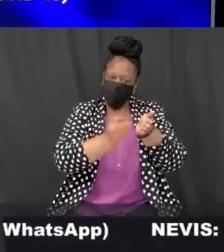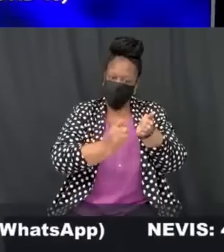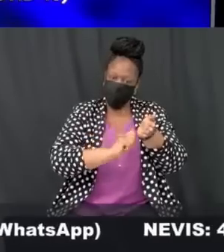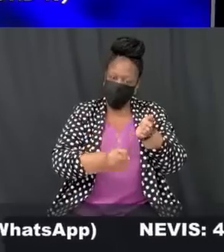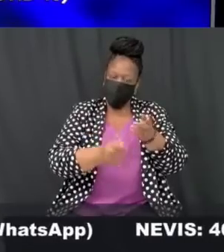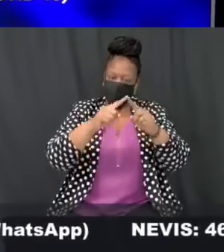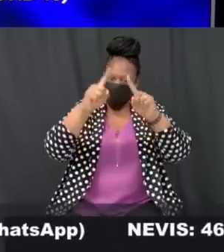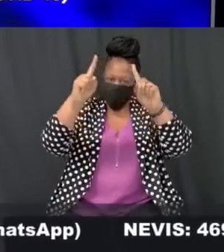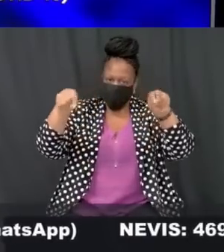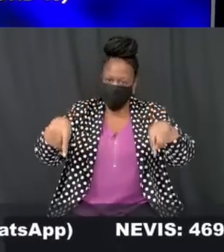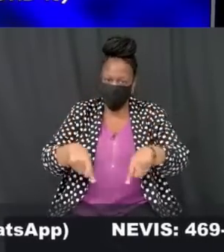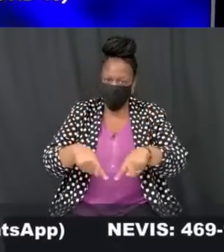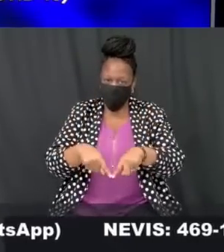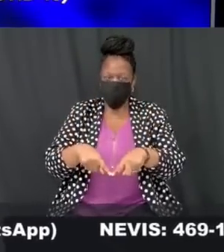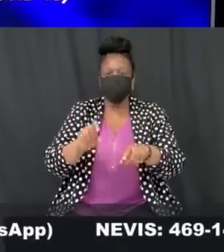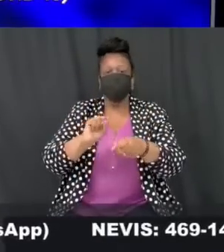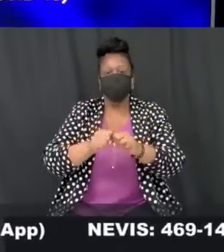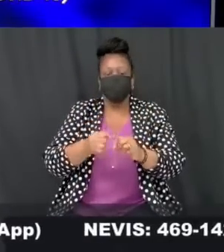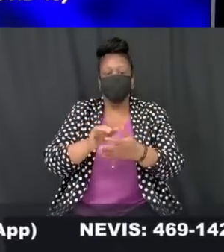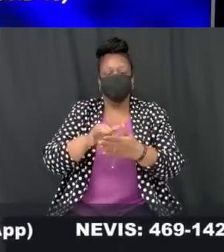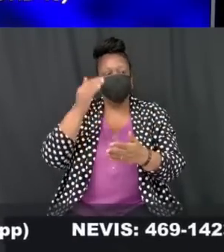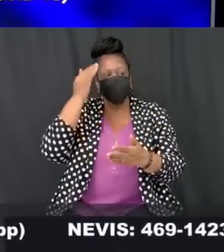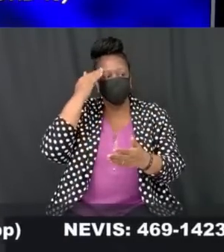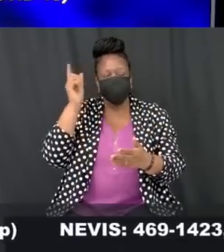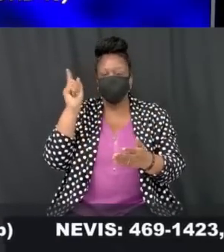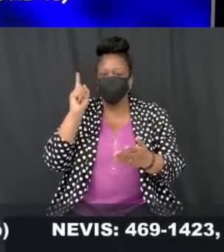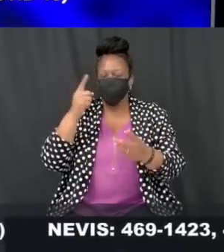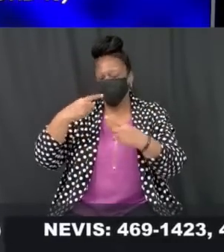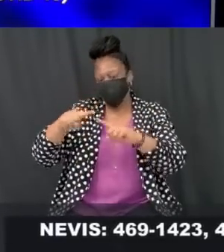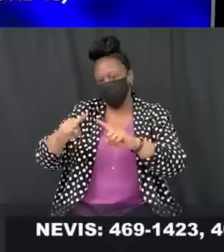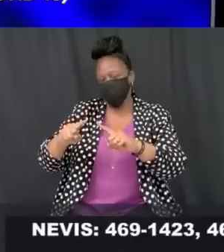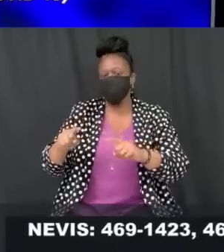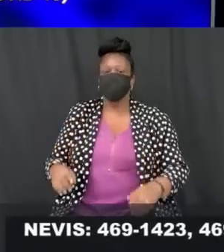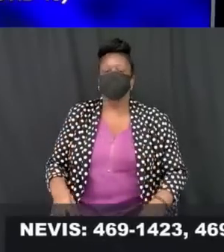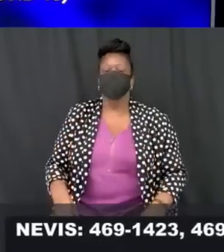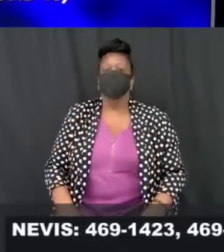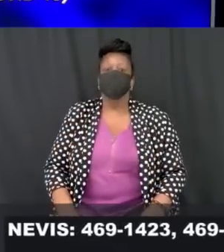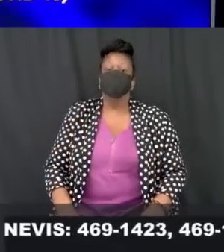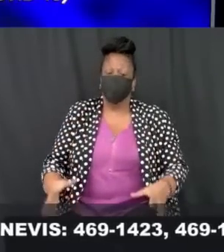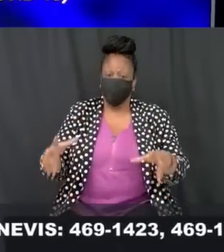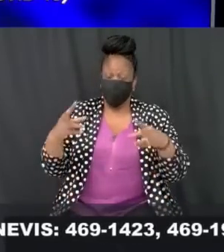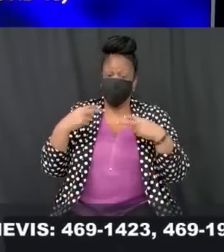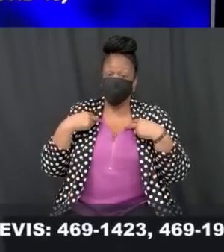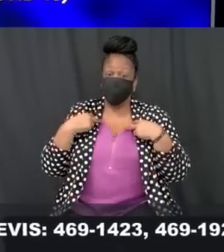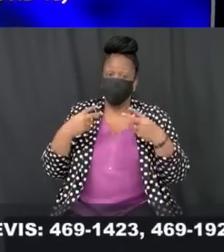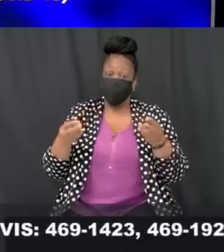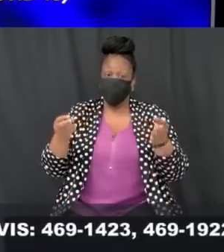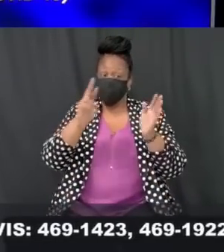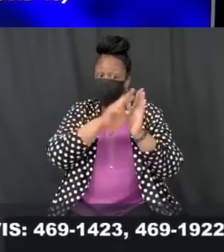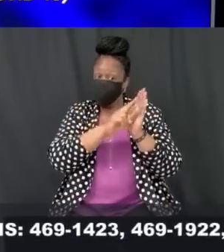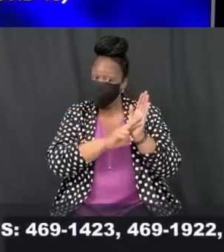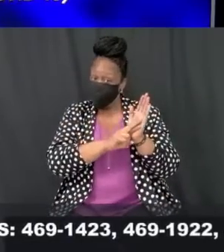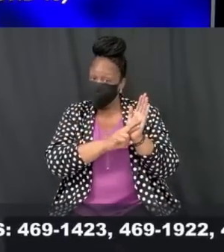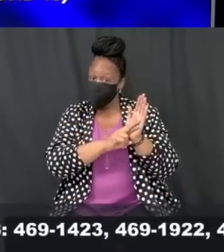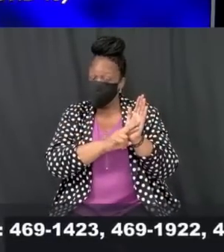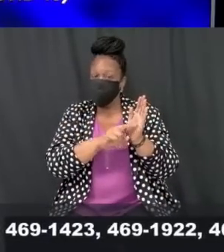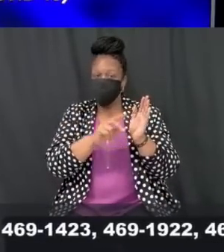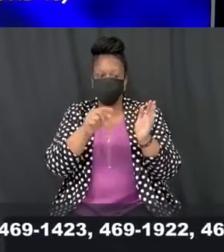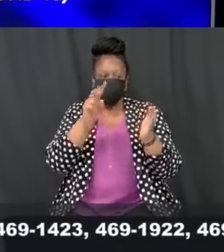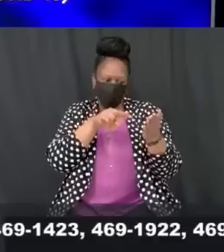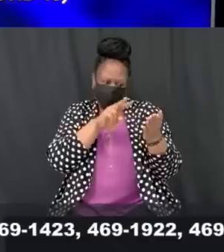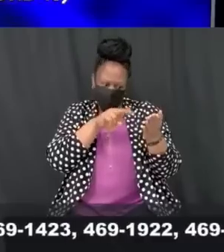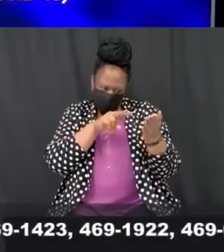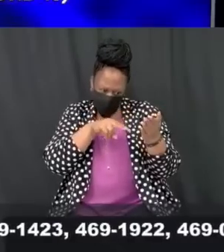of guidelines and conditions of quarantine. Please note that it is an offense to breach any of the conditions